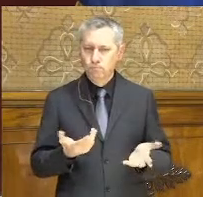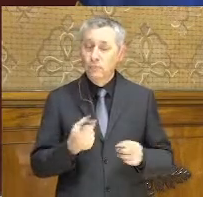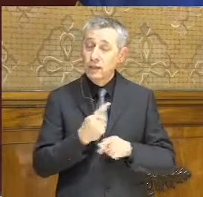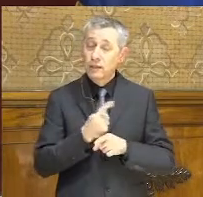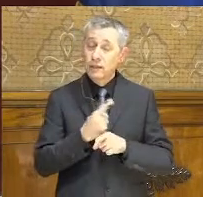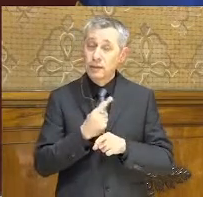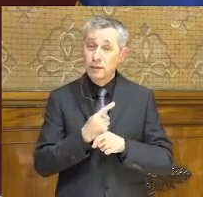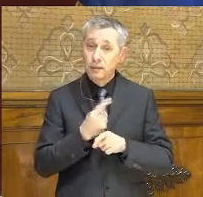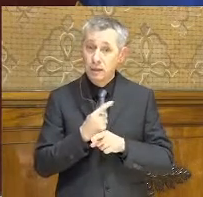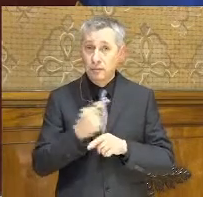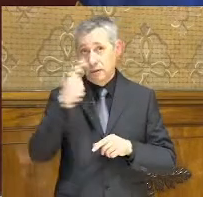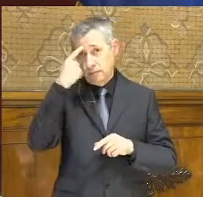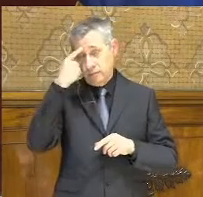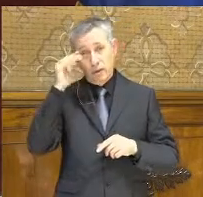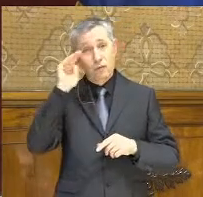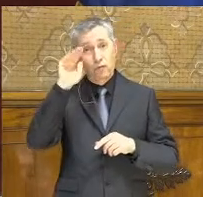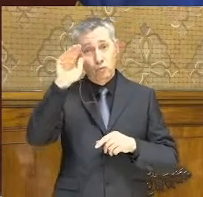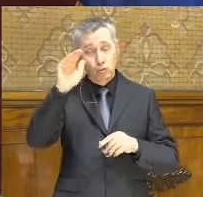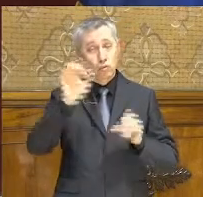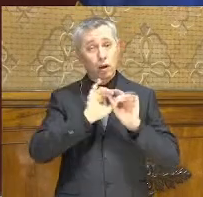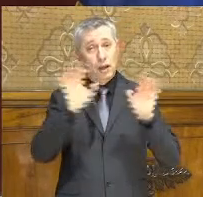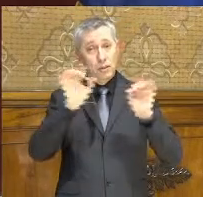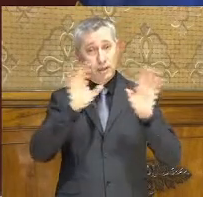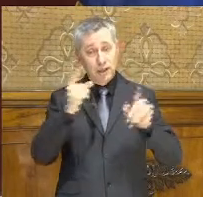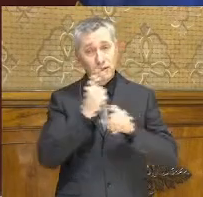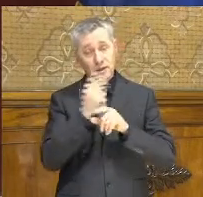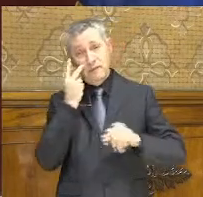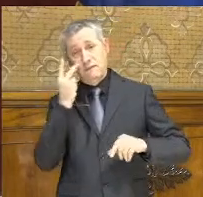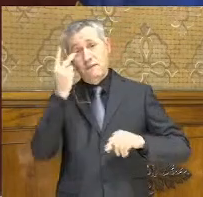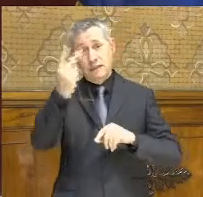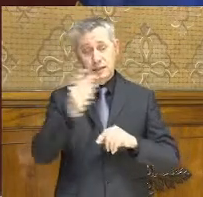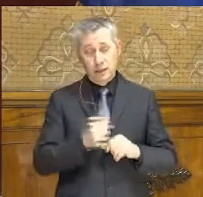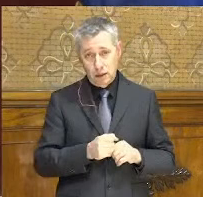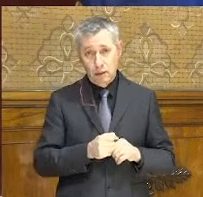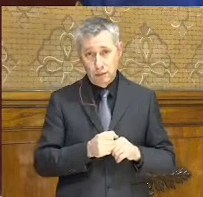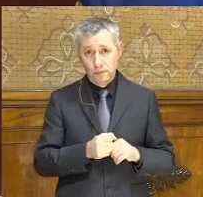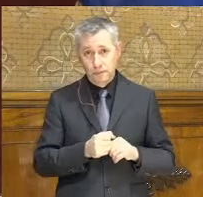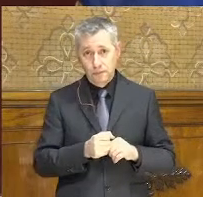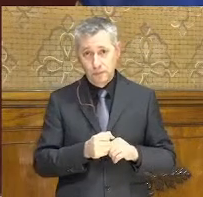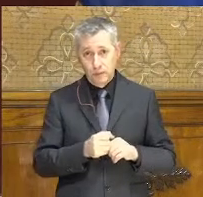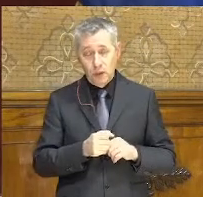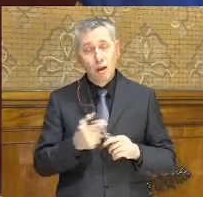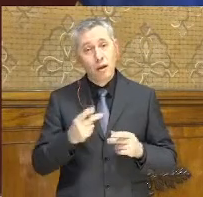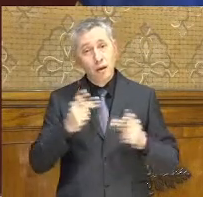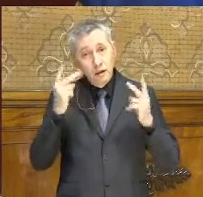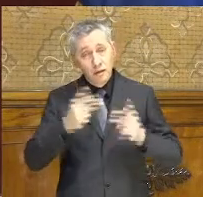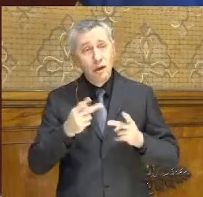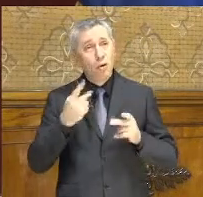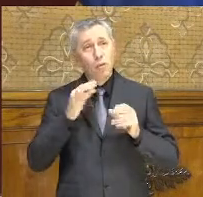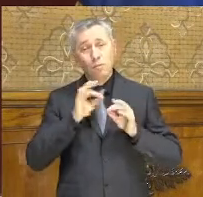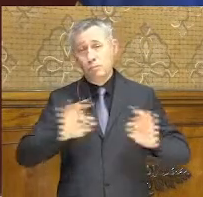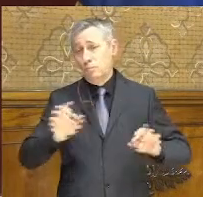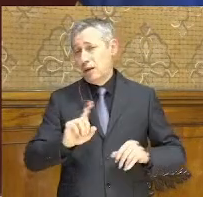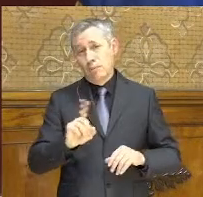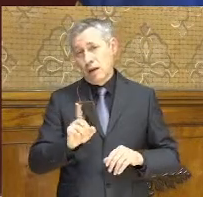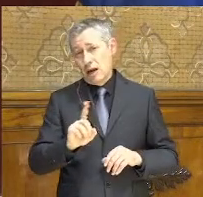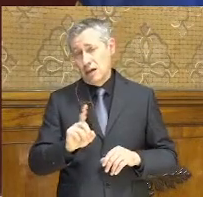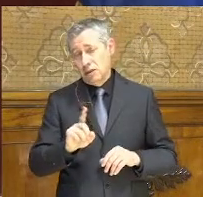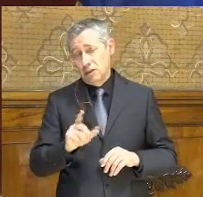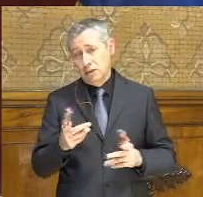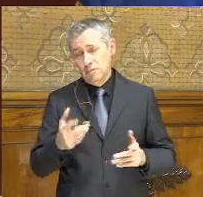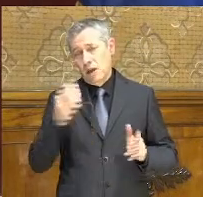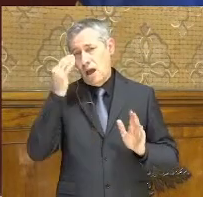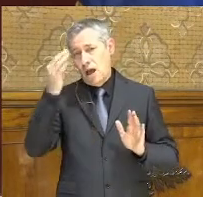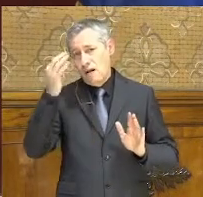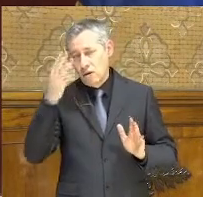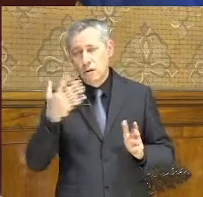futures, even as they fly past us unprepared, sometimes half understood, sometimes